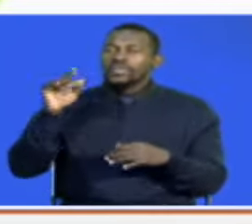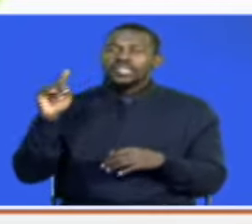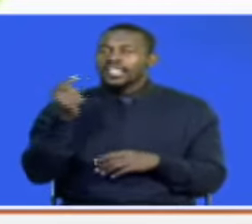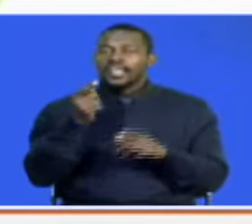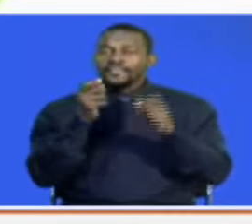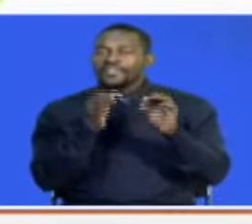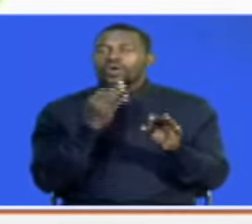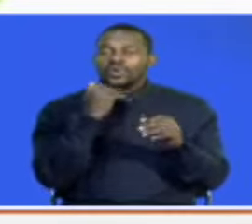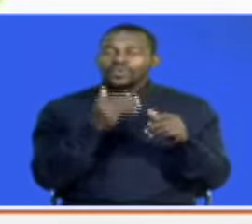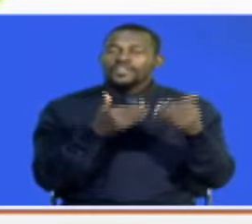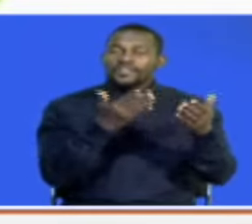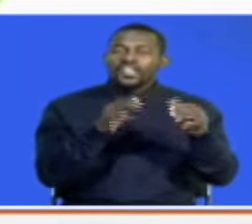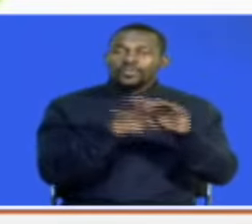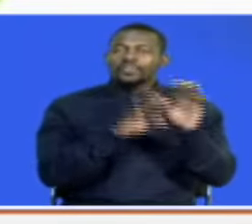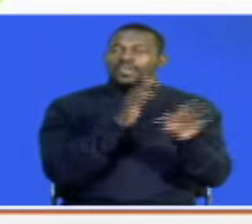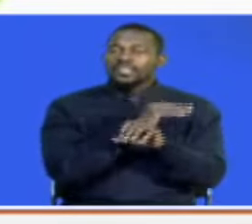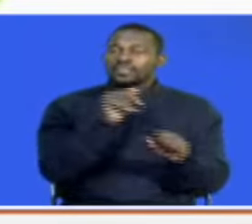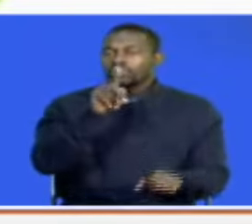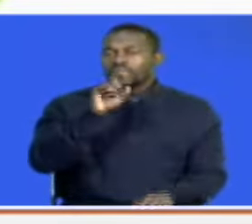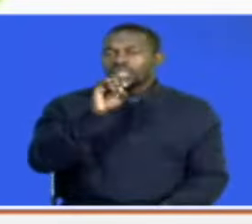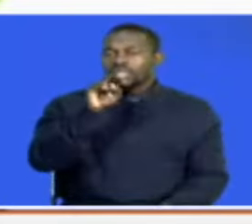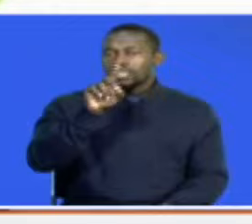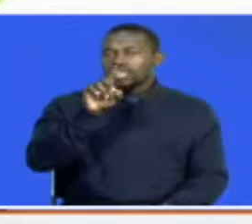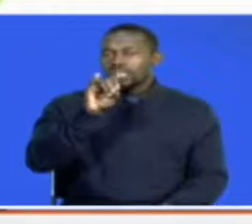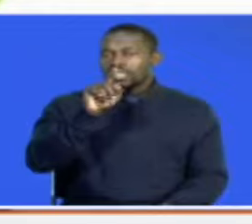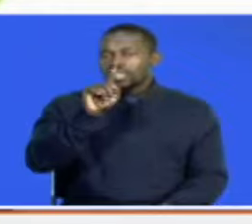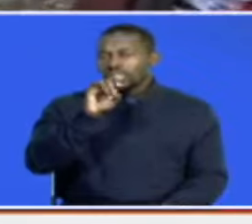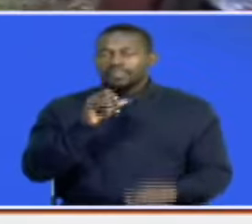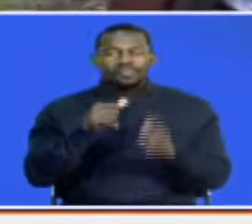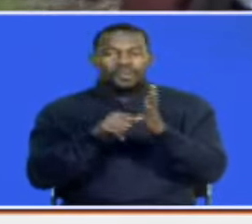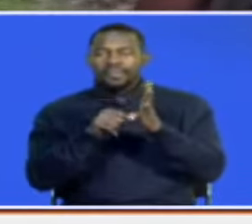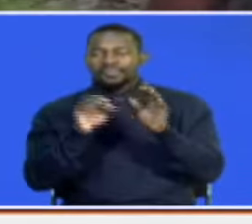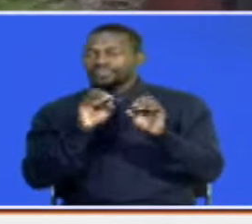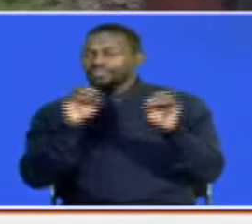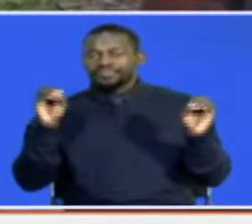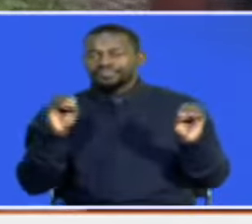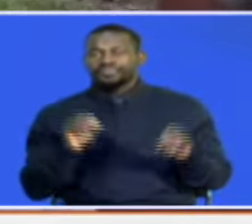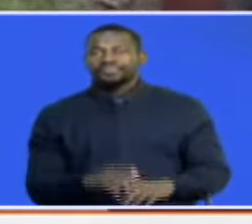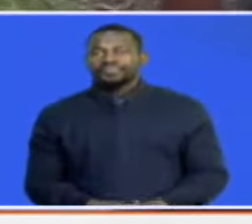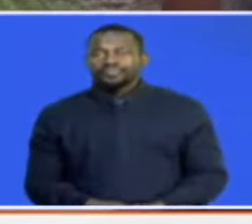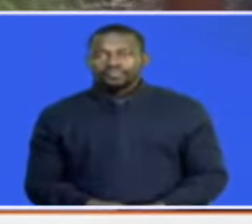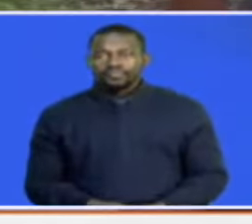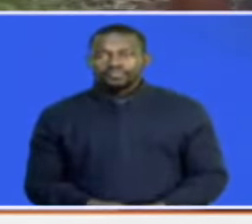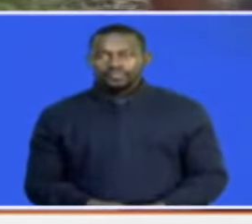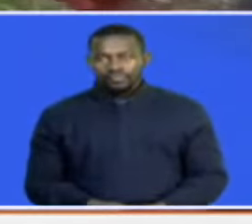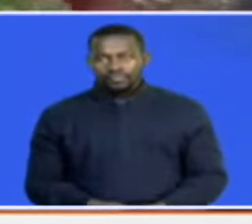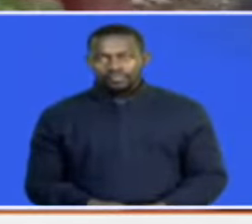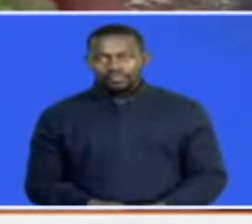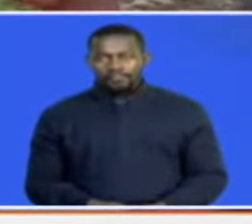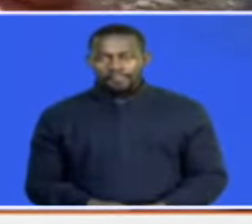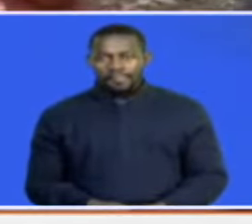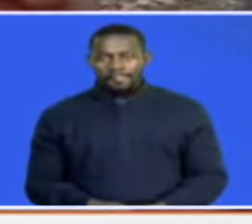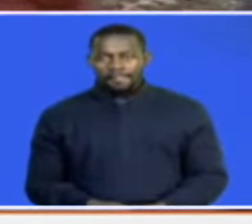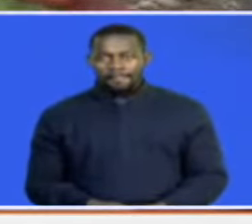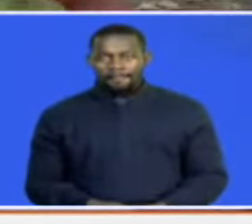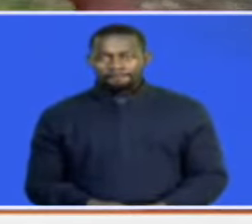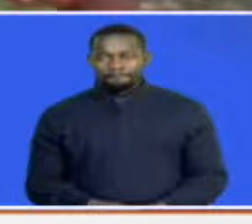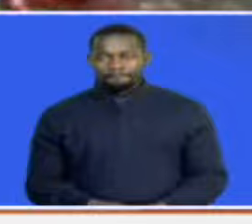kupatia kidiki, wapatie. Sisi hatuna haja. Daniel Kariuki, KTN News,